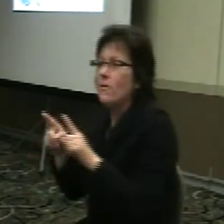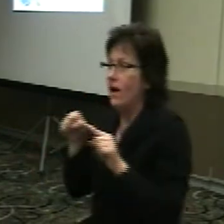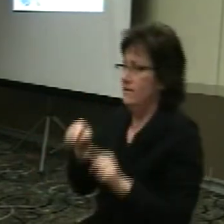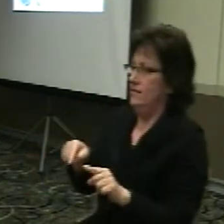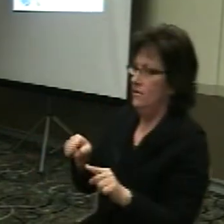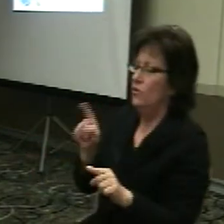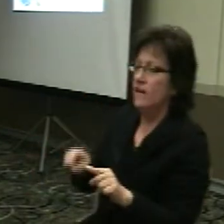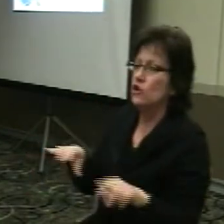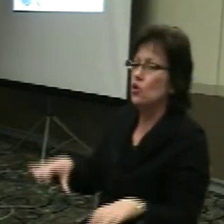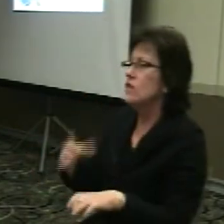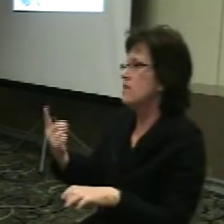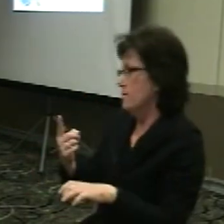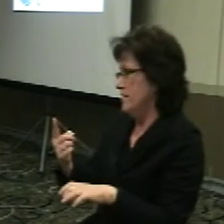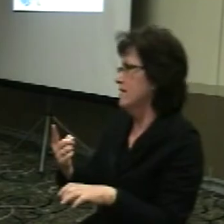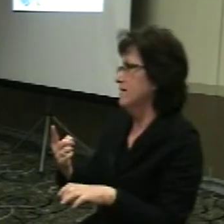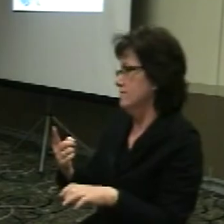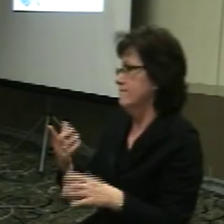Okay.